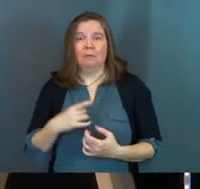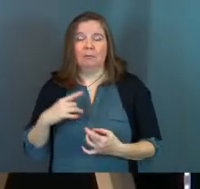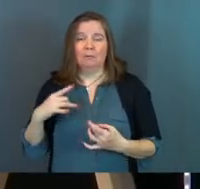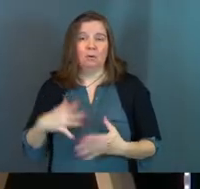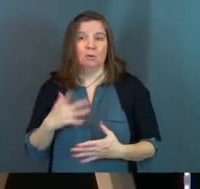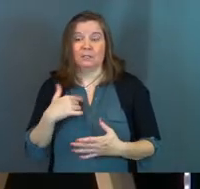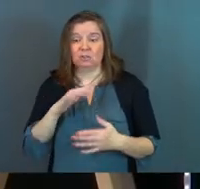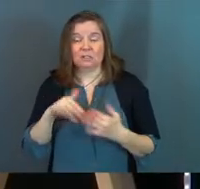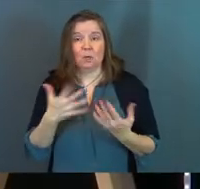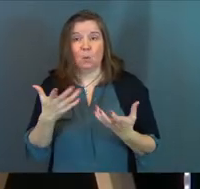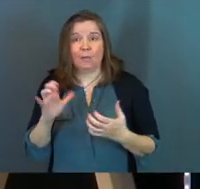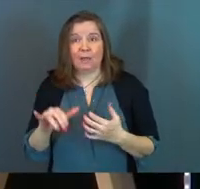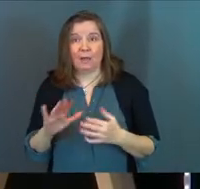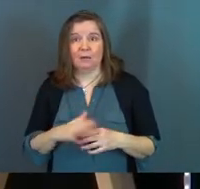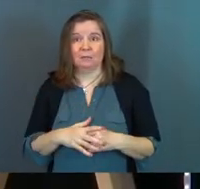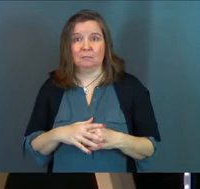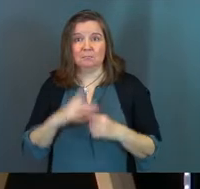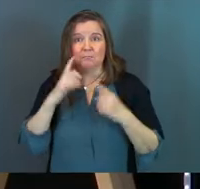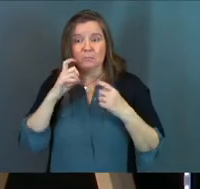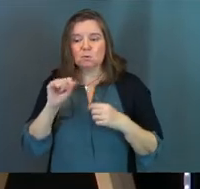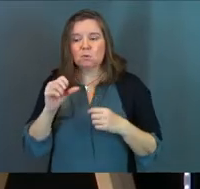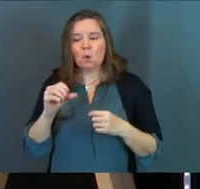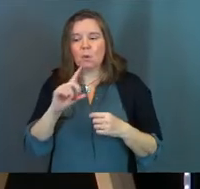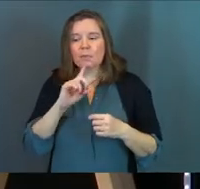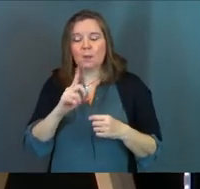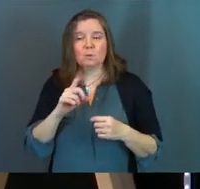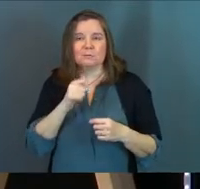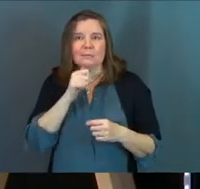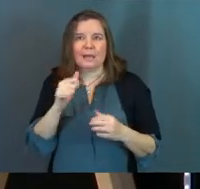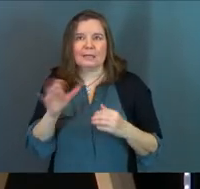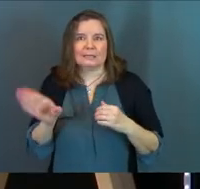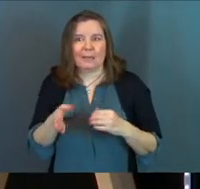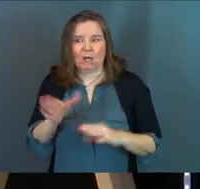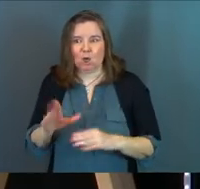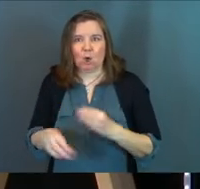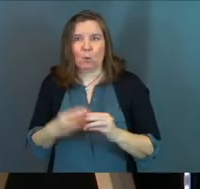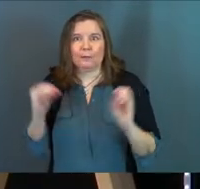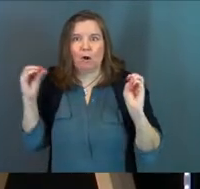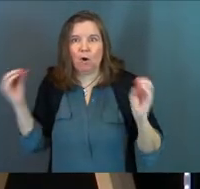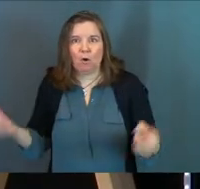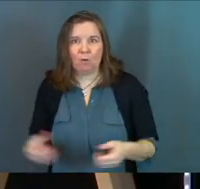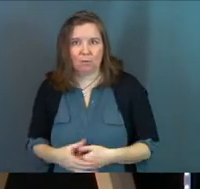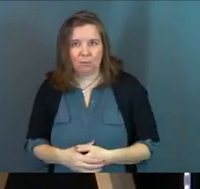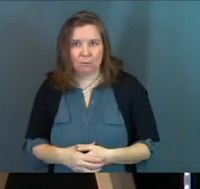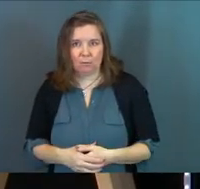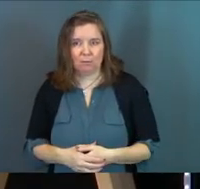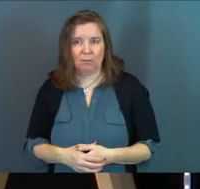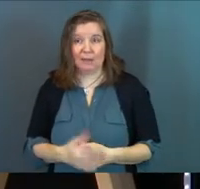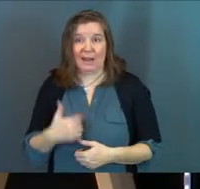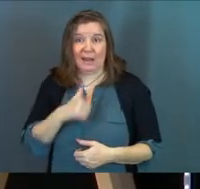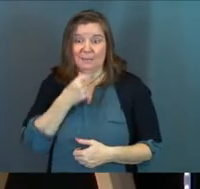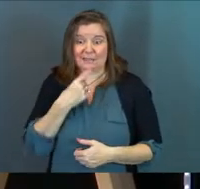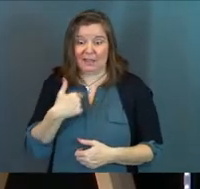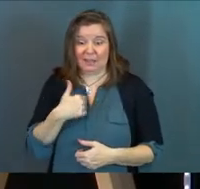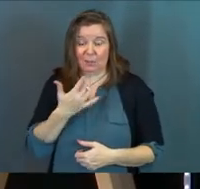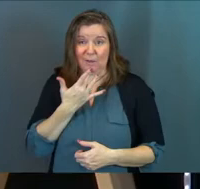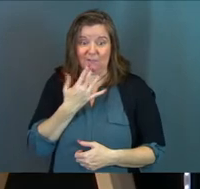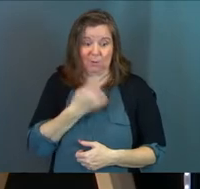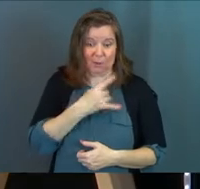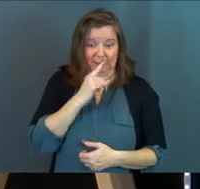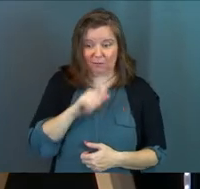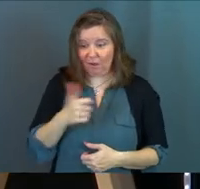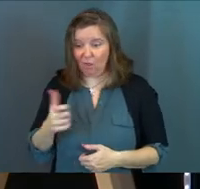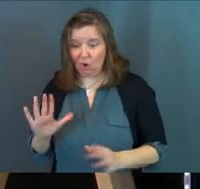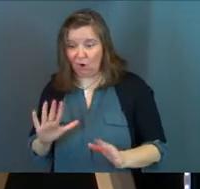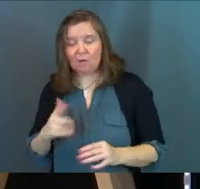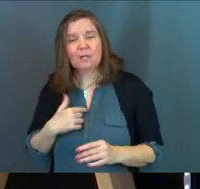It was all she needed. You know what I mean? So there was hardly any spanking in her world at all. And I'm not saying that we favored one kid